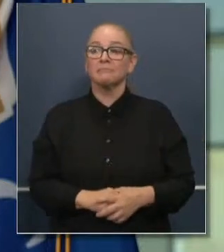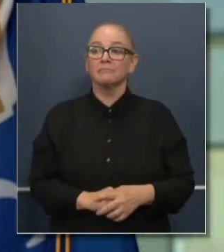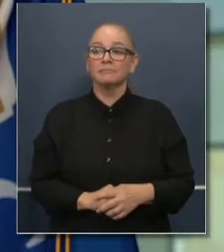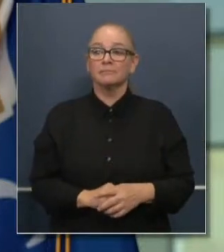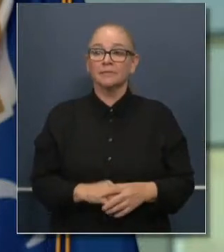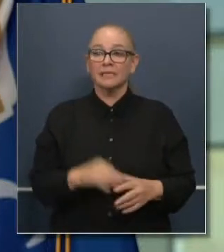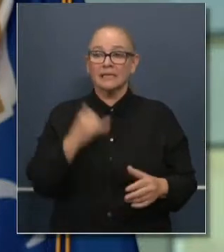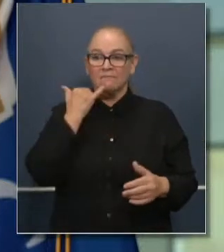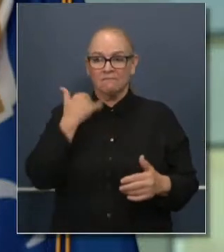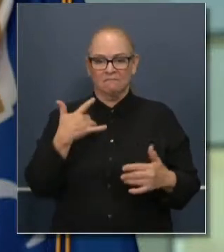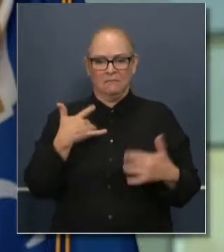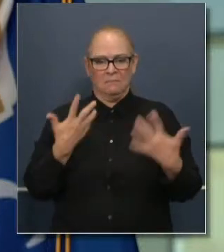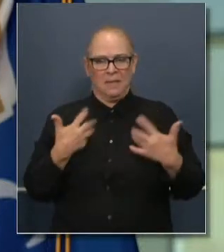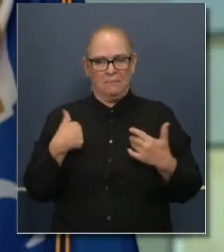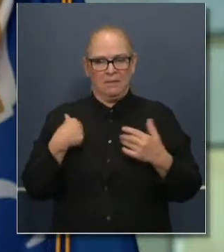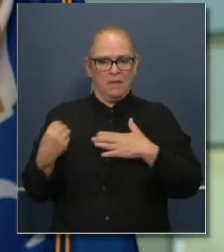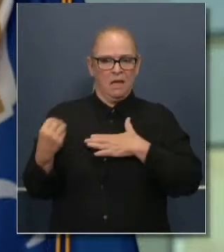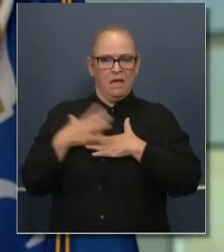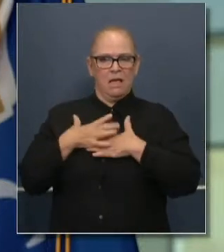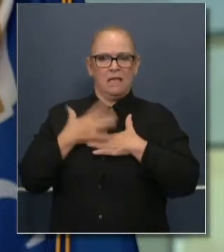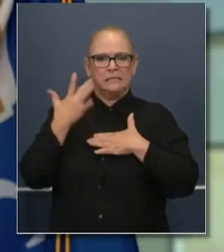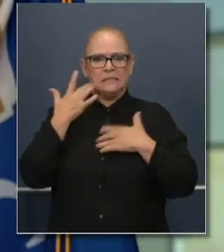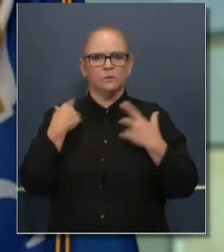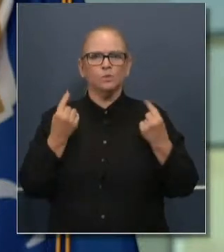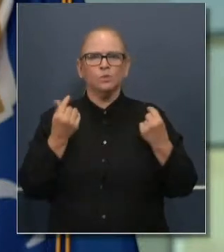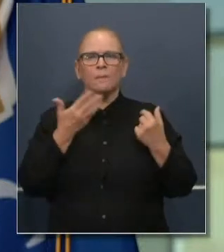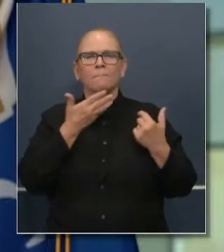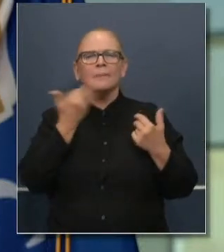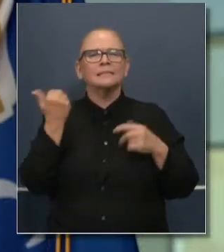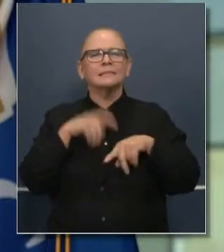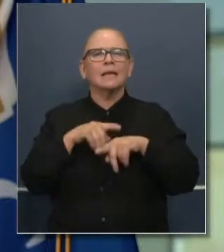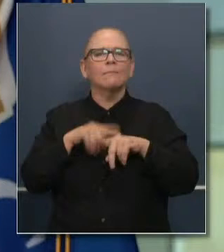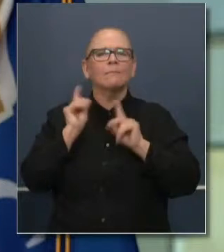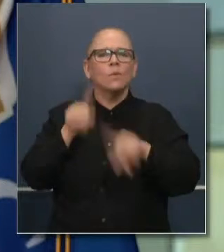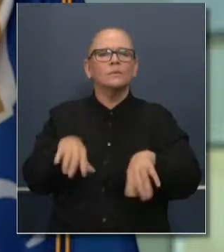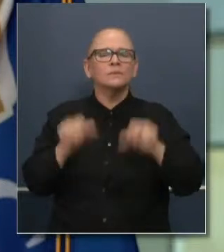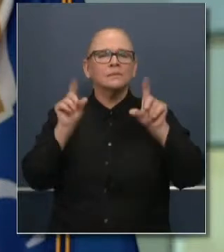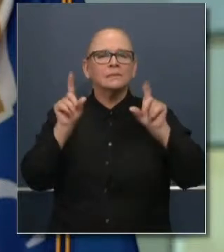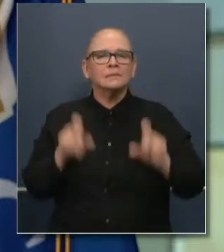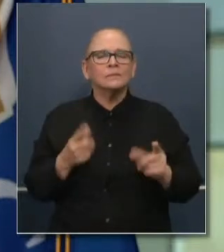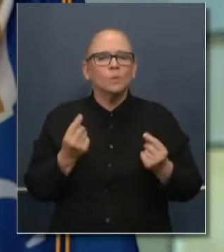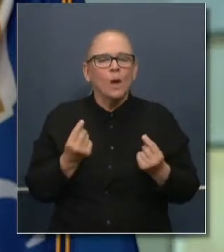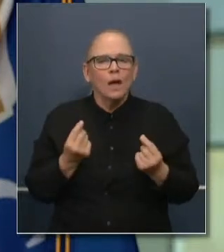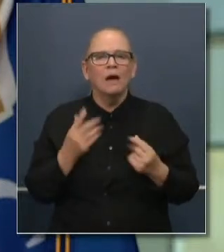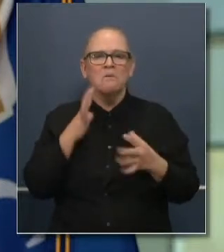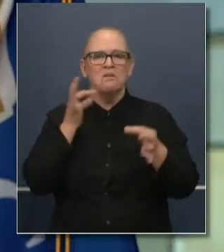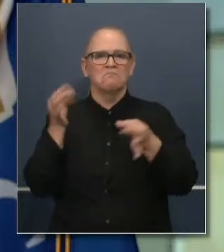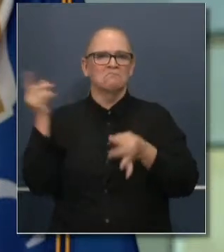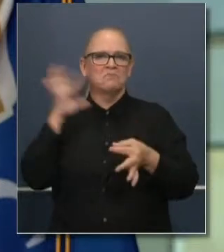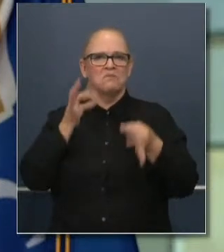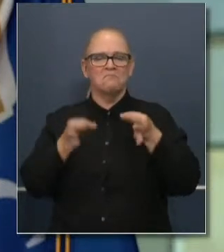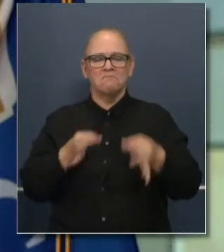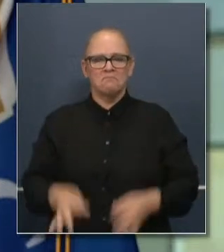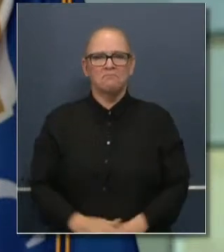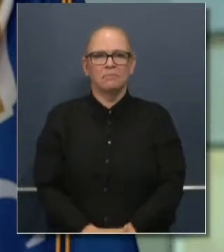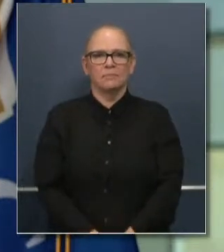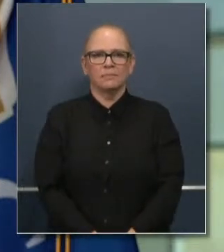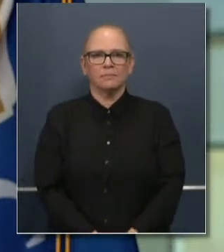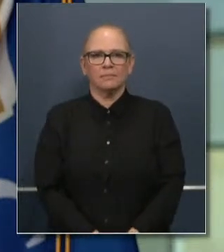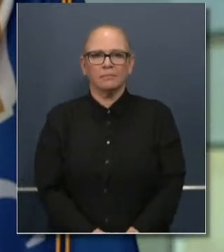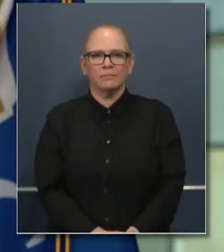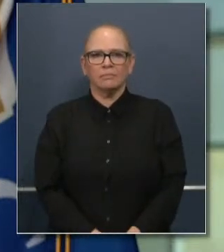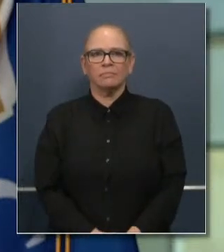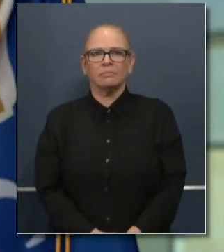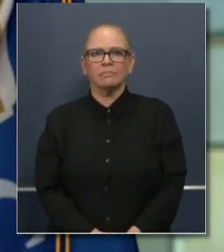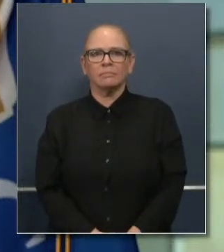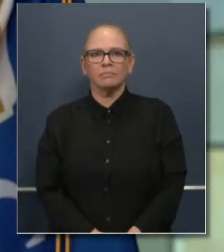may have been exposed, what is that gestation period for determining if indeed they have tested positive